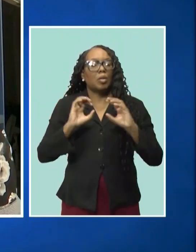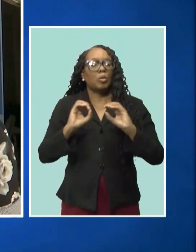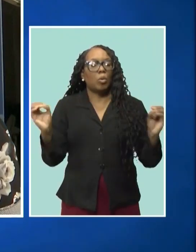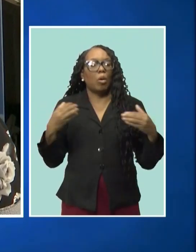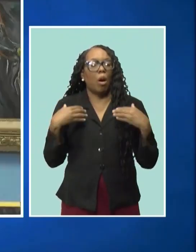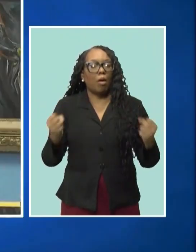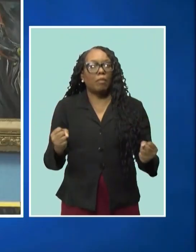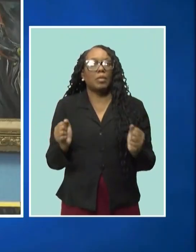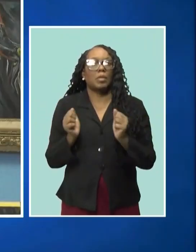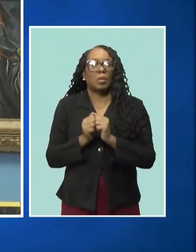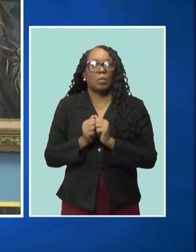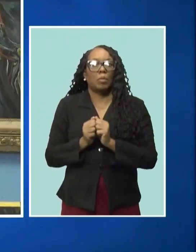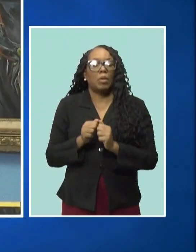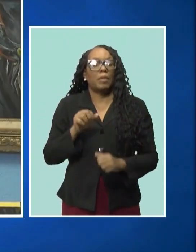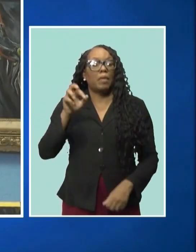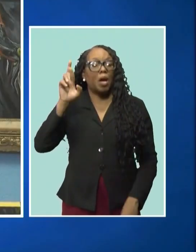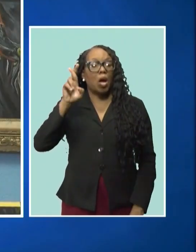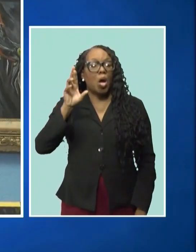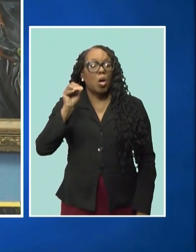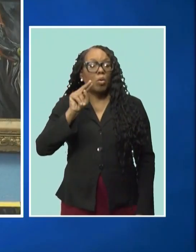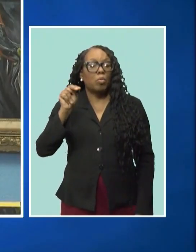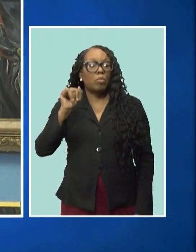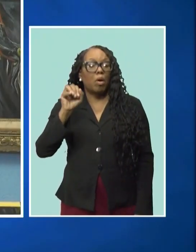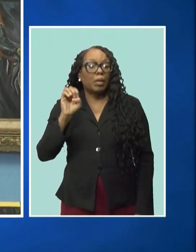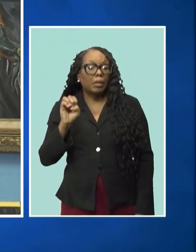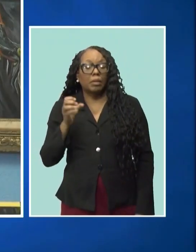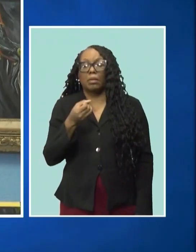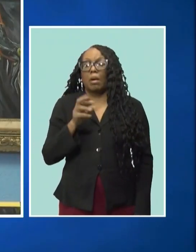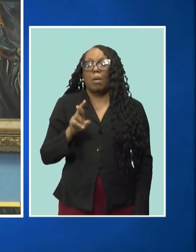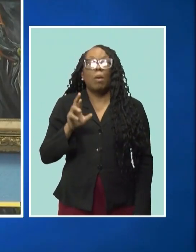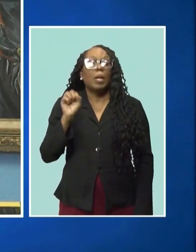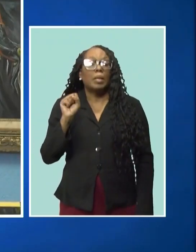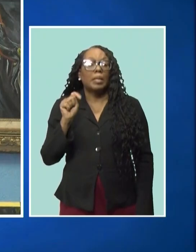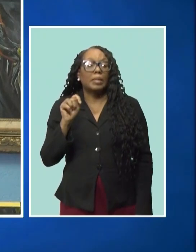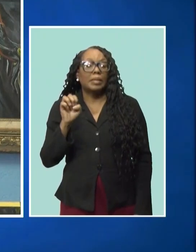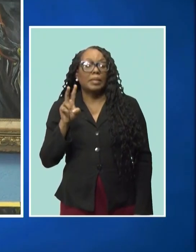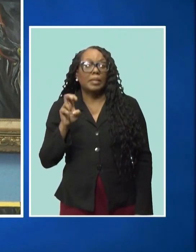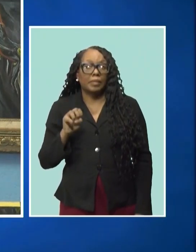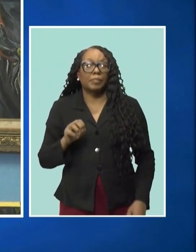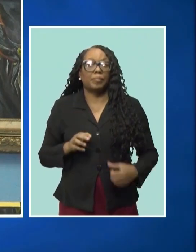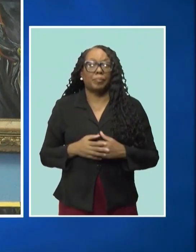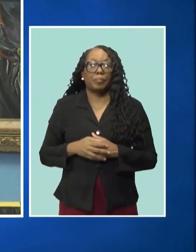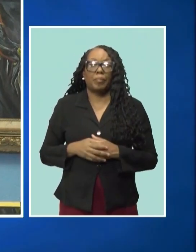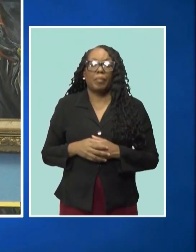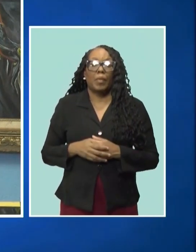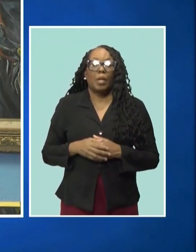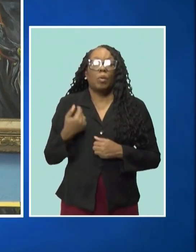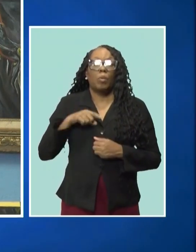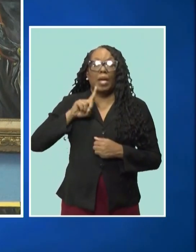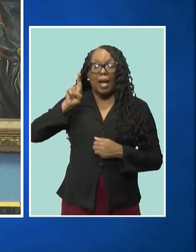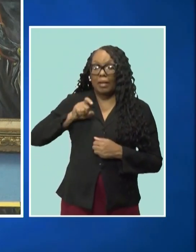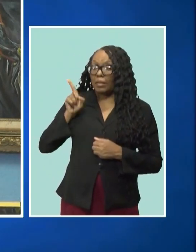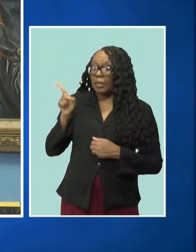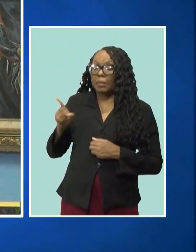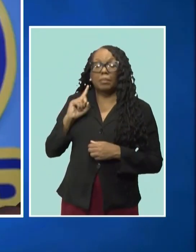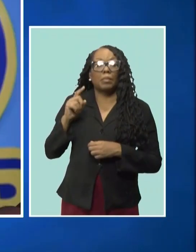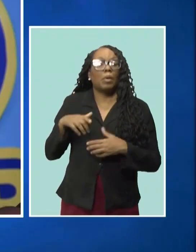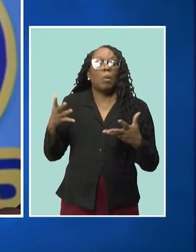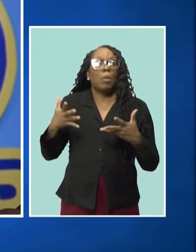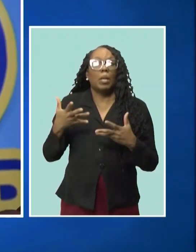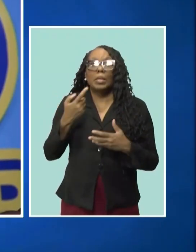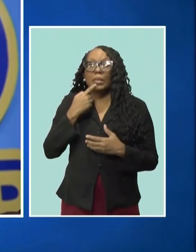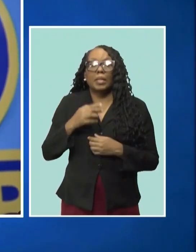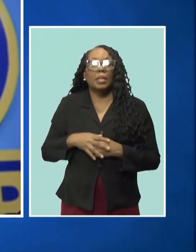Council. When CBC reached out to Dr. Yearwood for comment, he directed us to contact the General Secretary, who he said was the